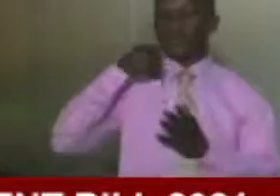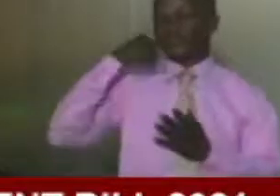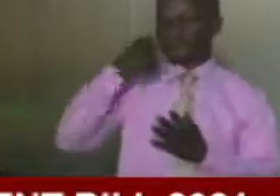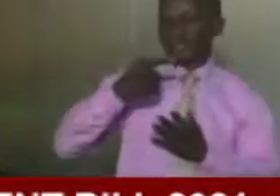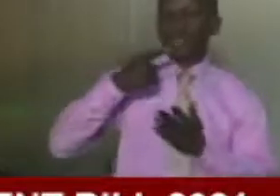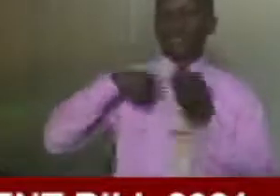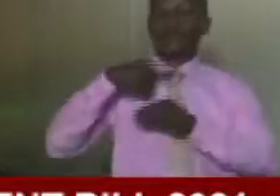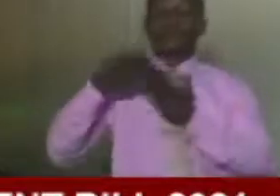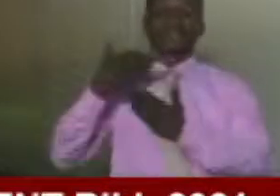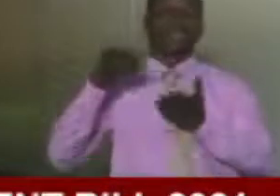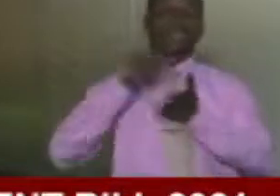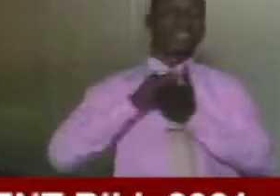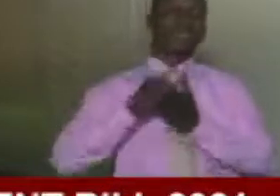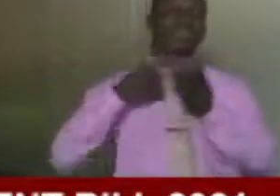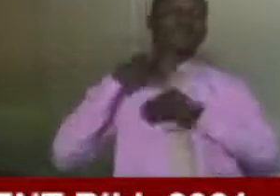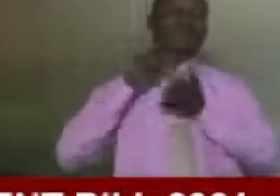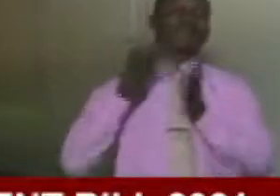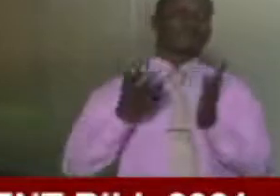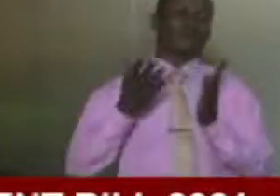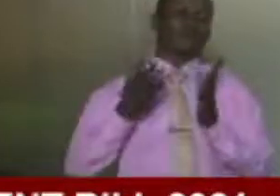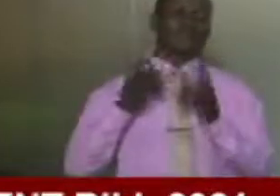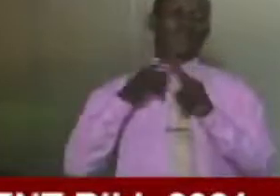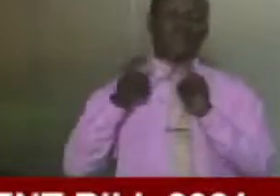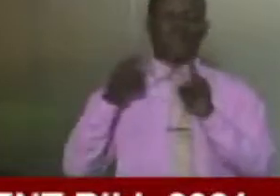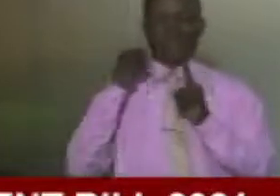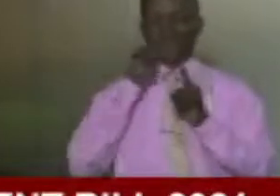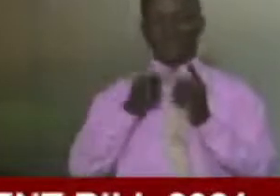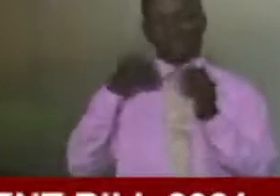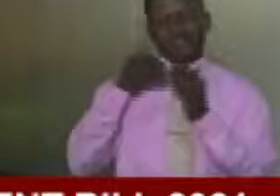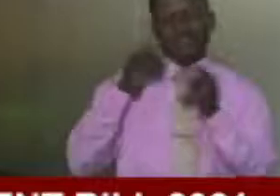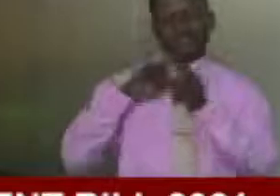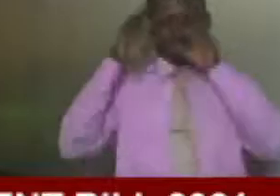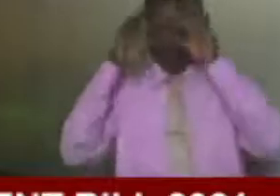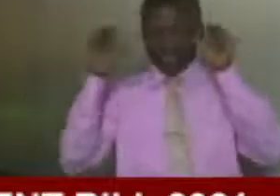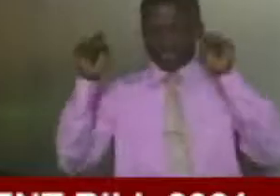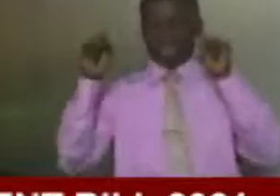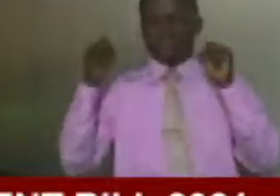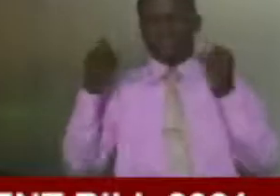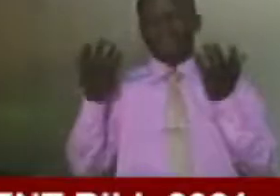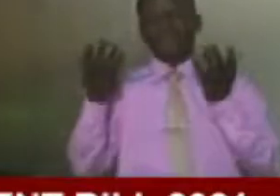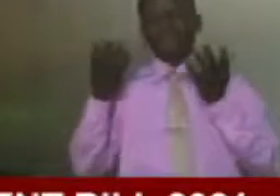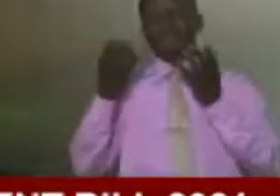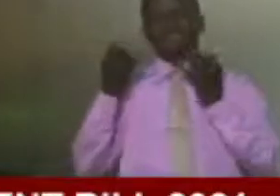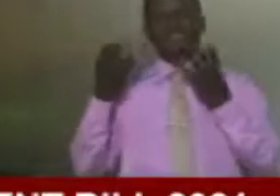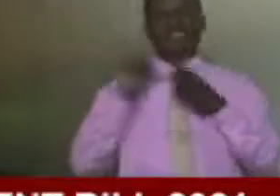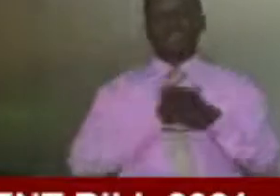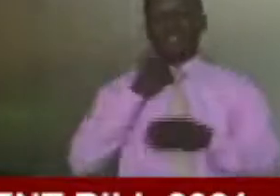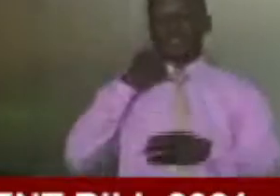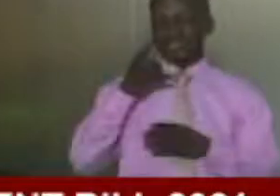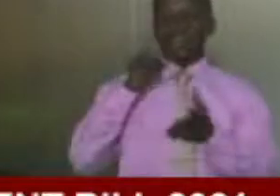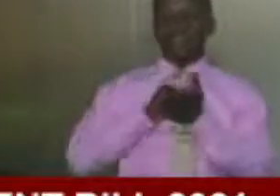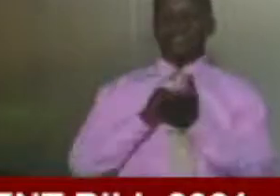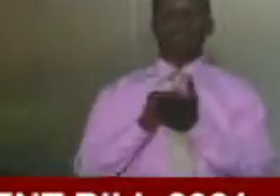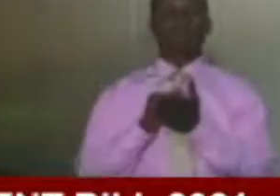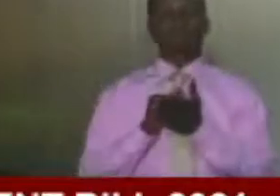that. I wouldn't tell you that I'm one of the closest people to Mr. President, but the time I have sat with this president, I have seen the genuine